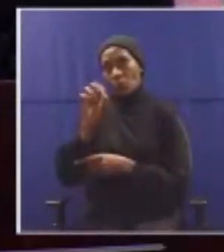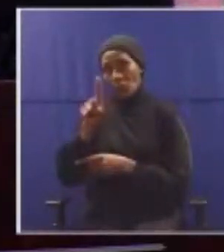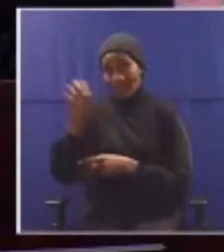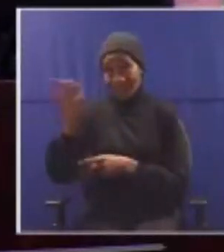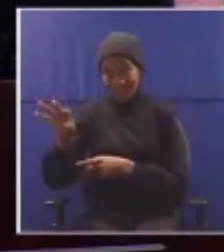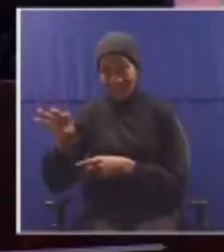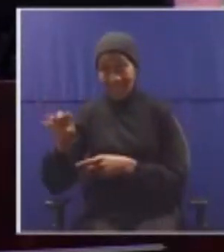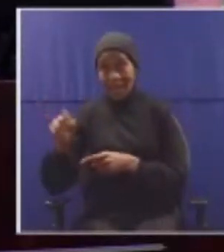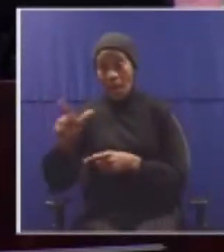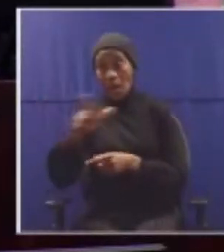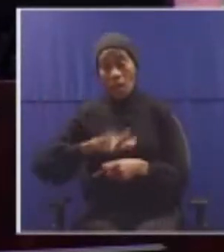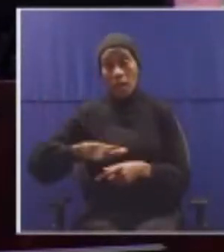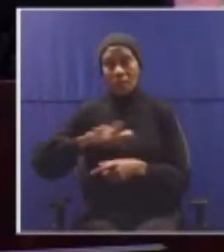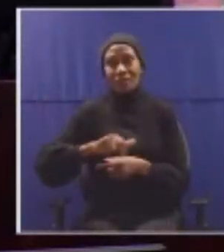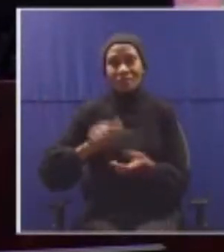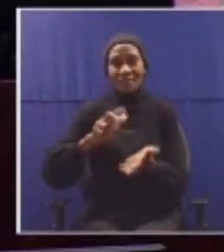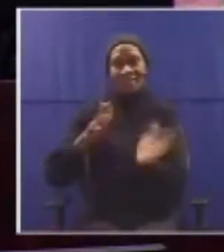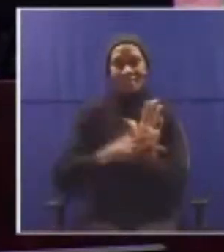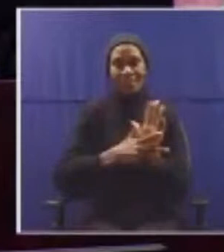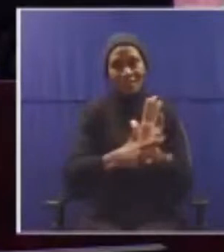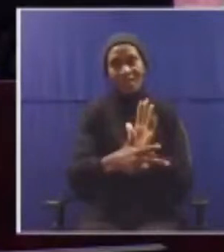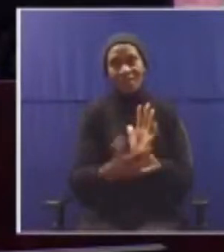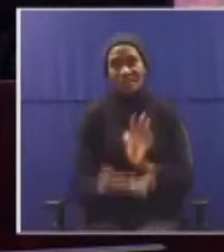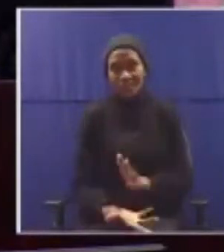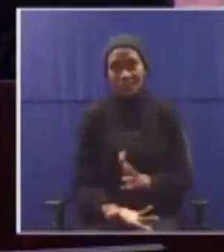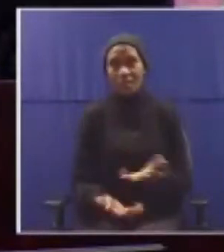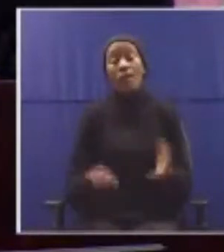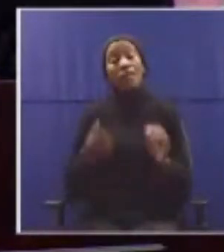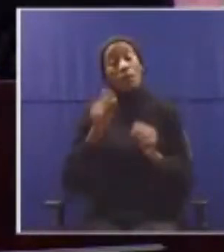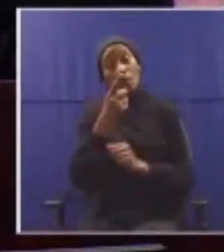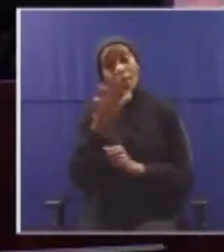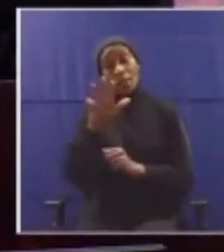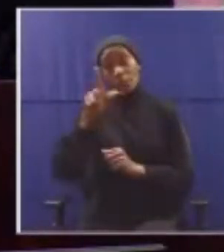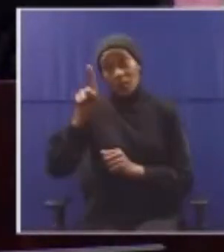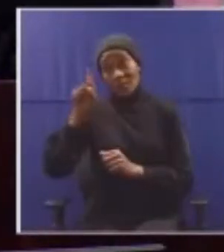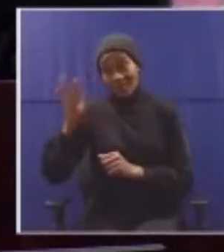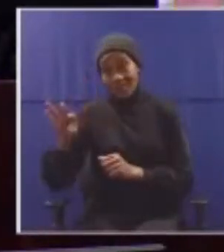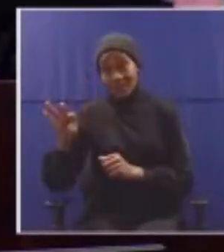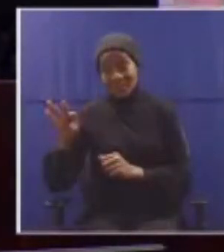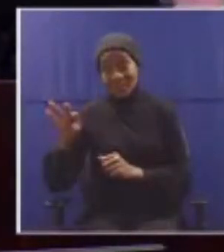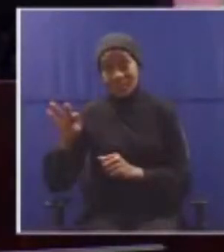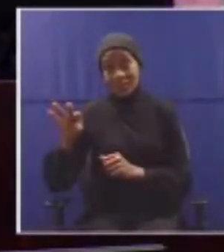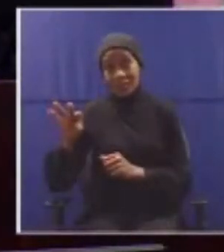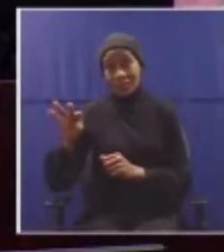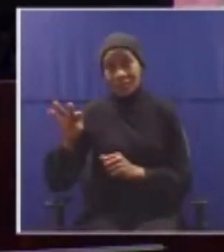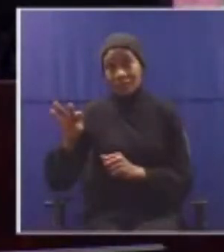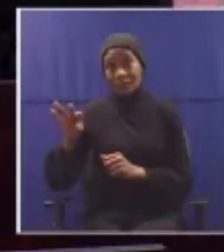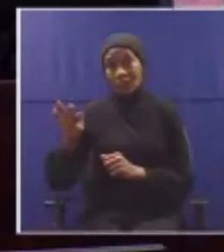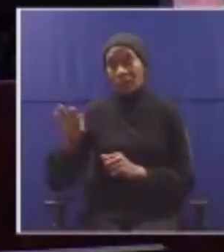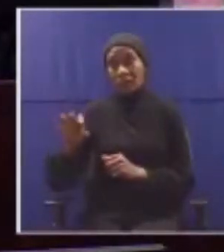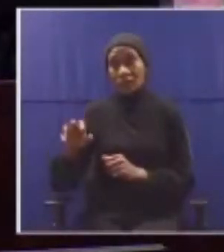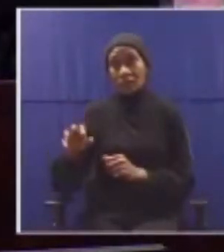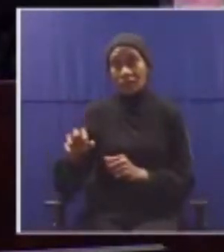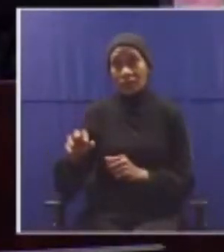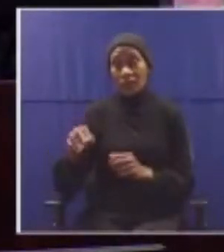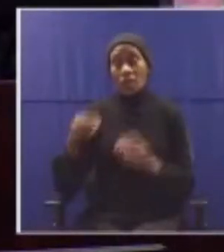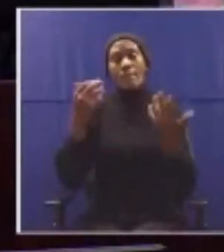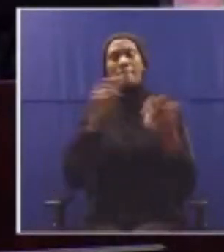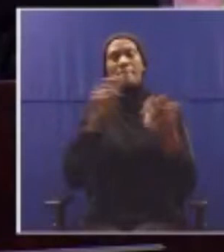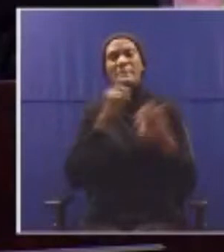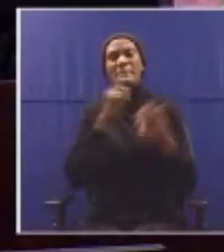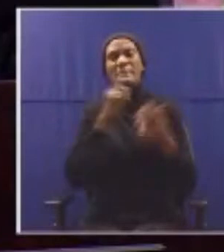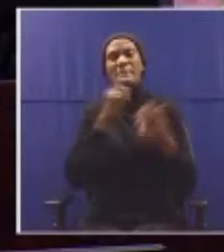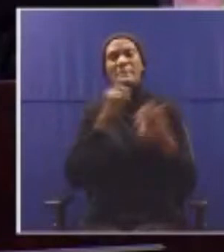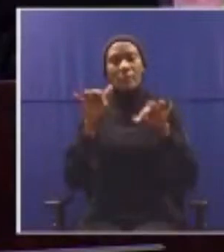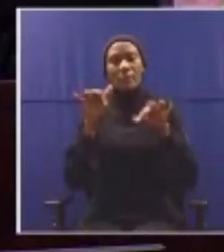Act. It is now known that the 1913 Land Act resulted in people being removed